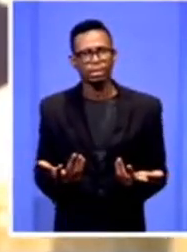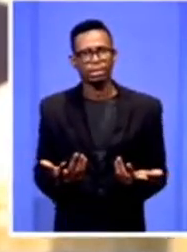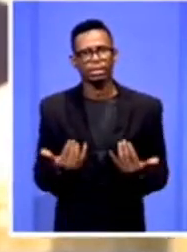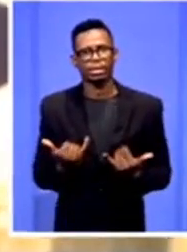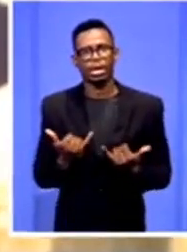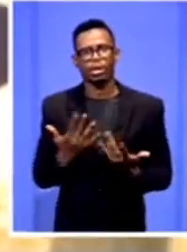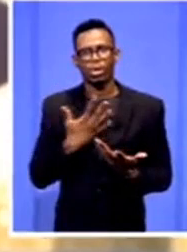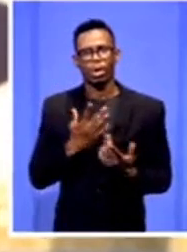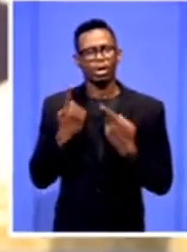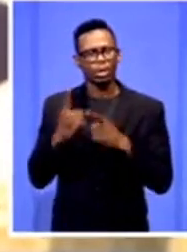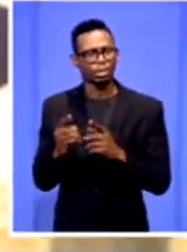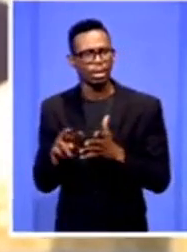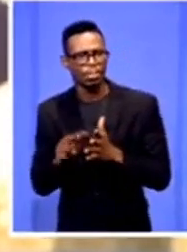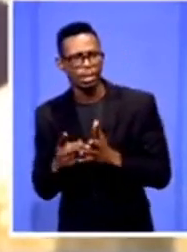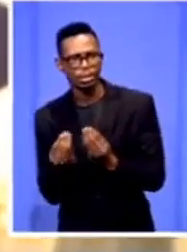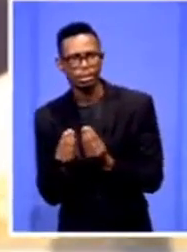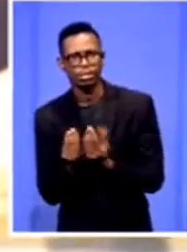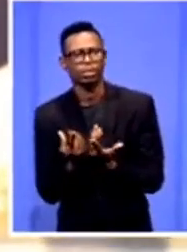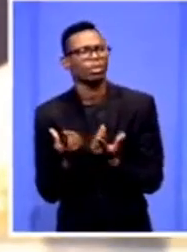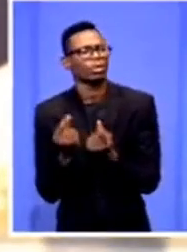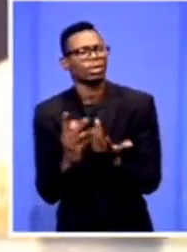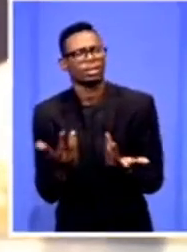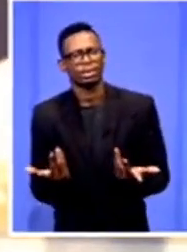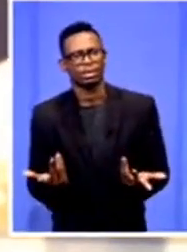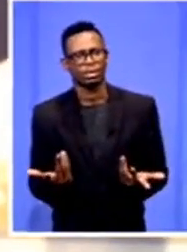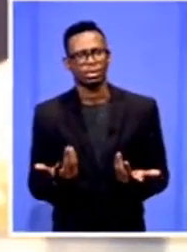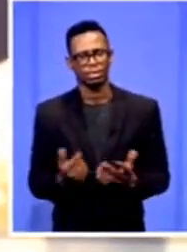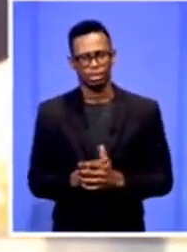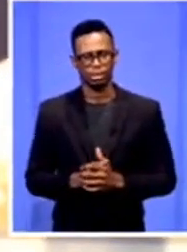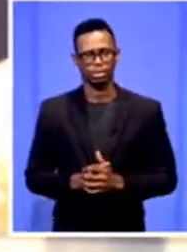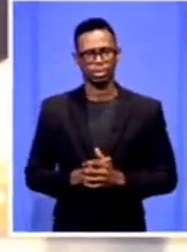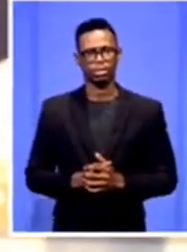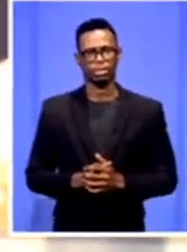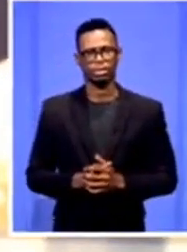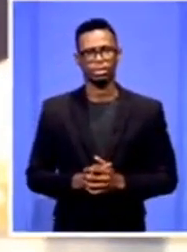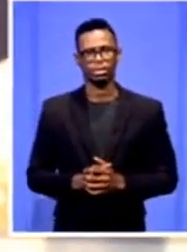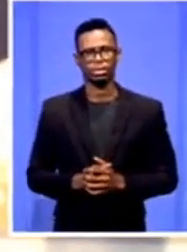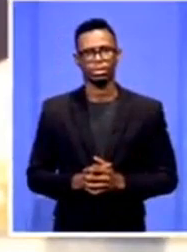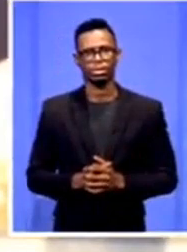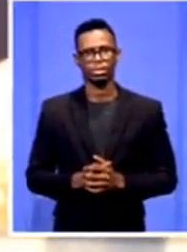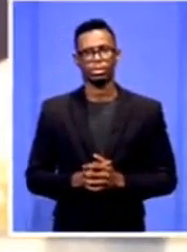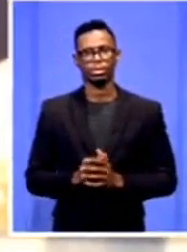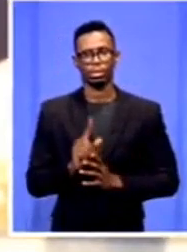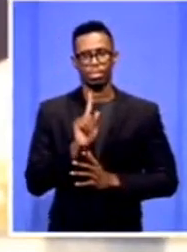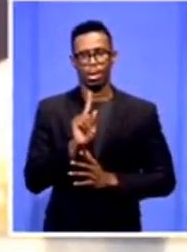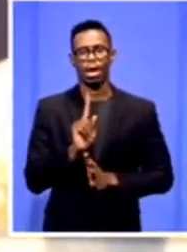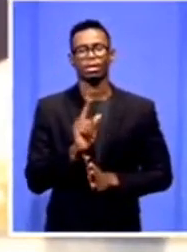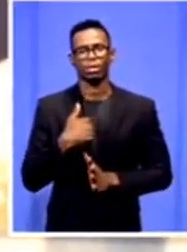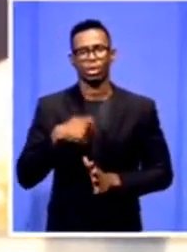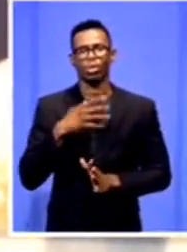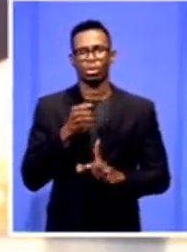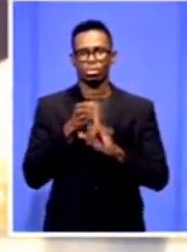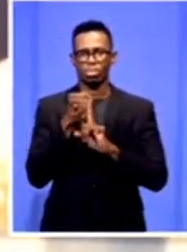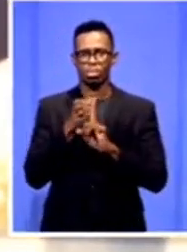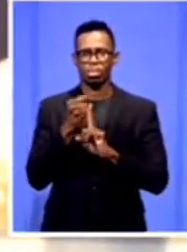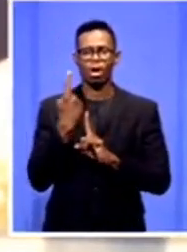re thibela jwang hore re se ke ra tla ka dipilene tsa rona. Empa re tlo lwana jwalo ka batho ba sa nkeng hantle ho